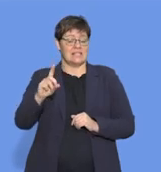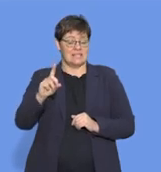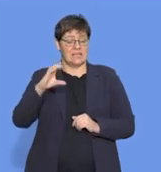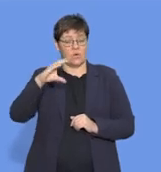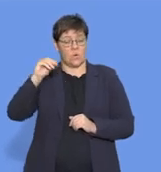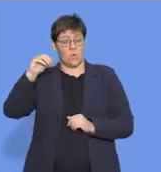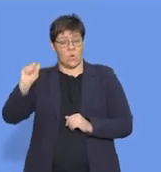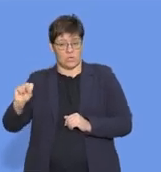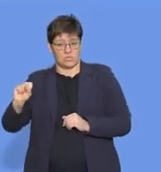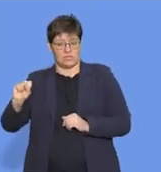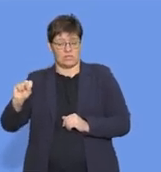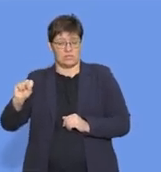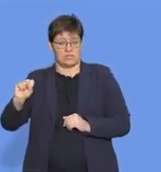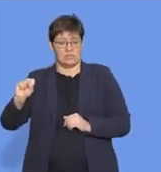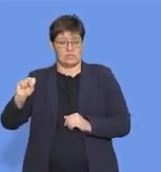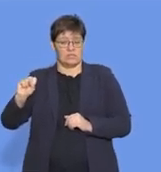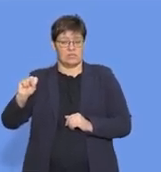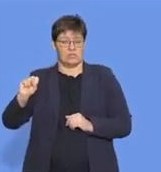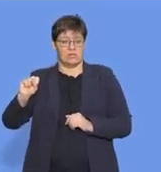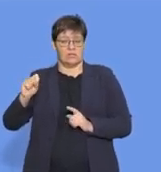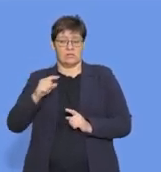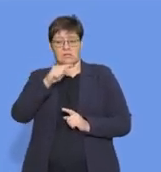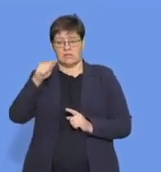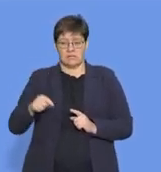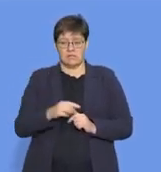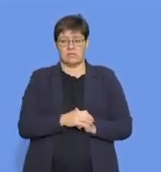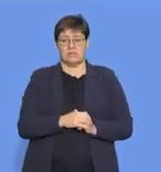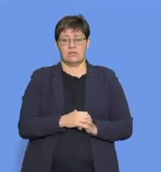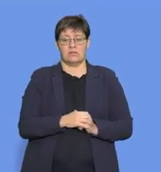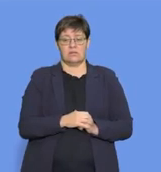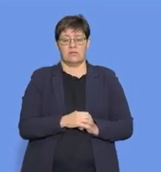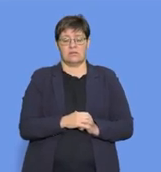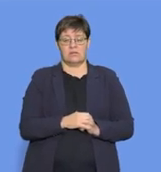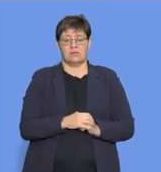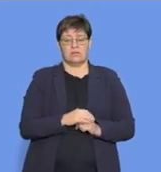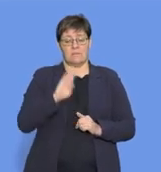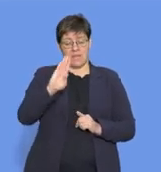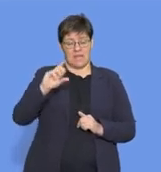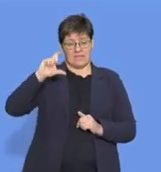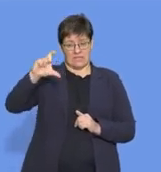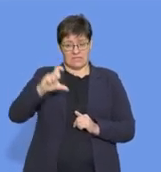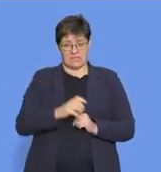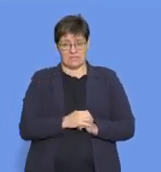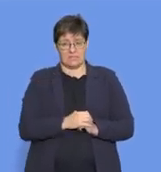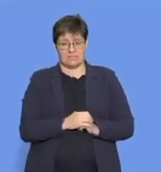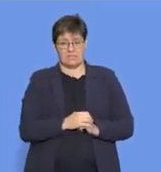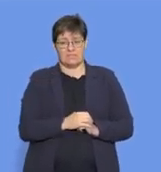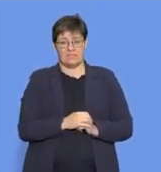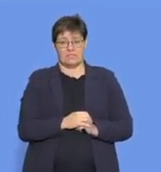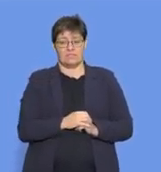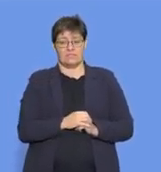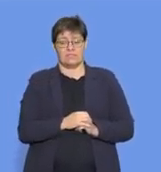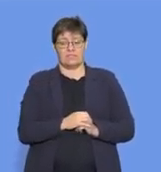2AD and cos of the angle across from B, so it will have to be angle B.